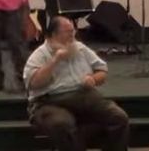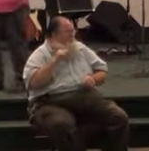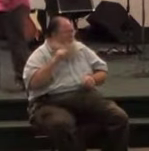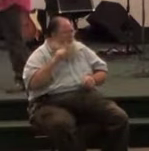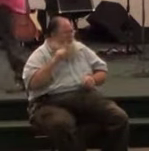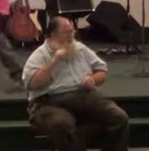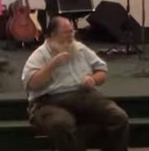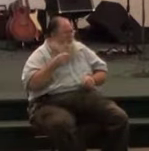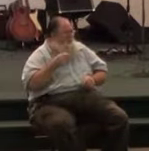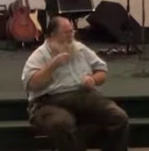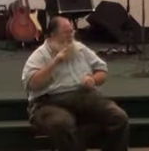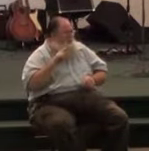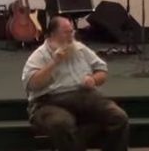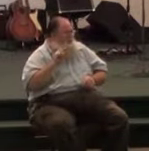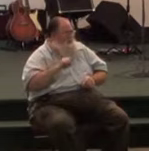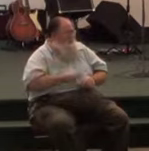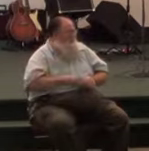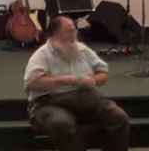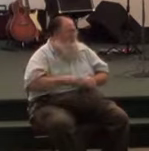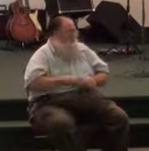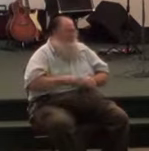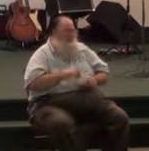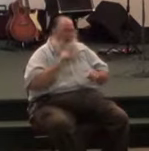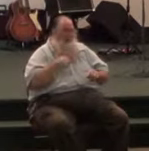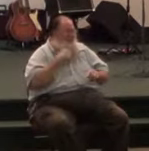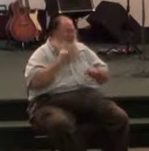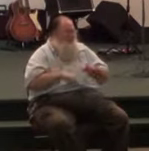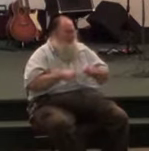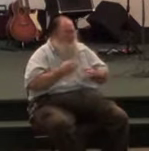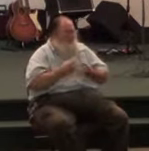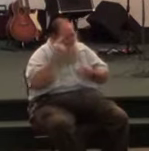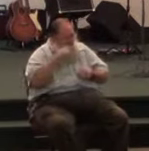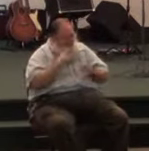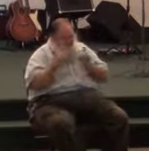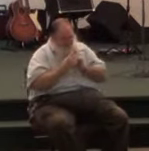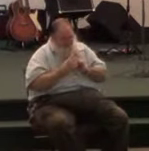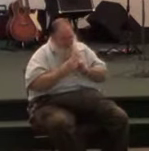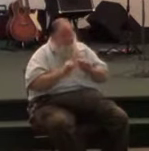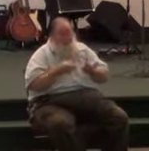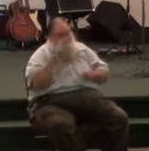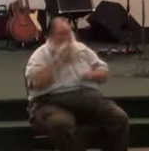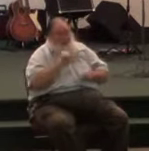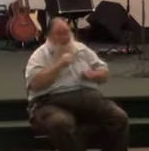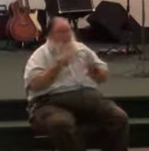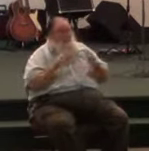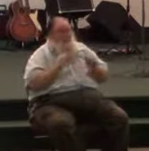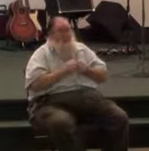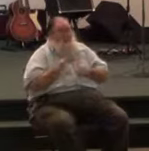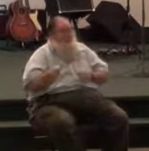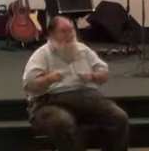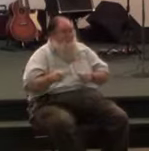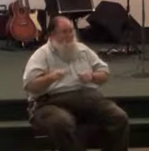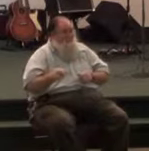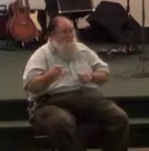I can't wait till you meet him. He's this guy's something. But God ain't done with him yet. He's